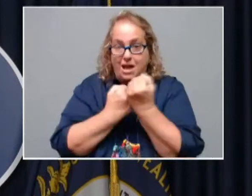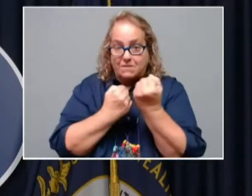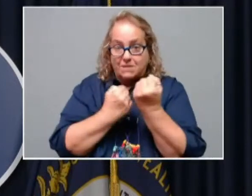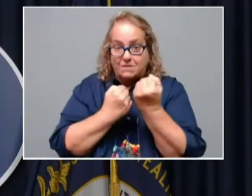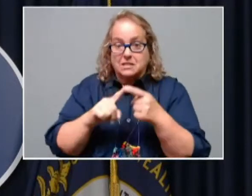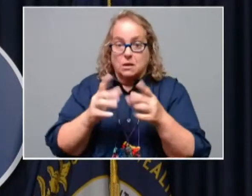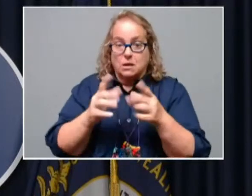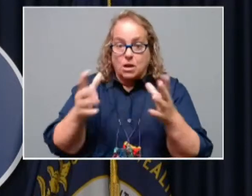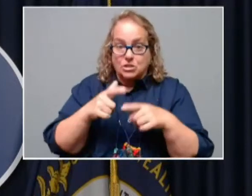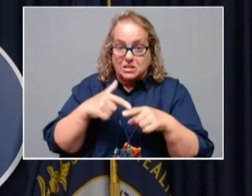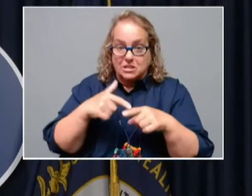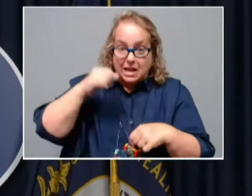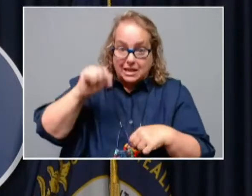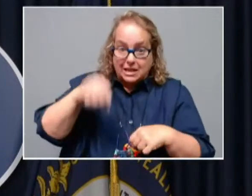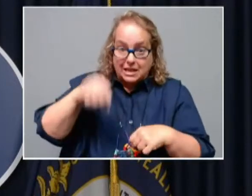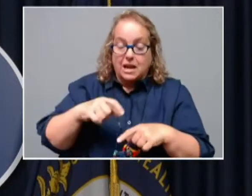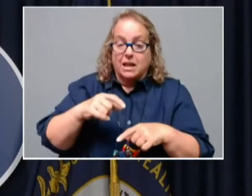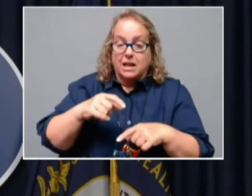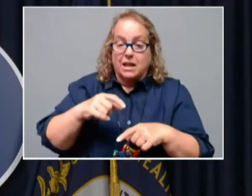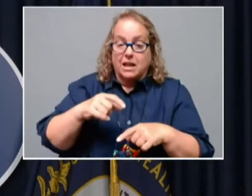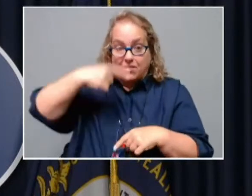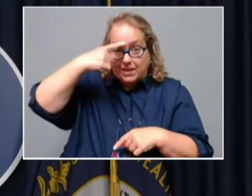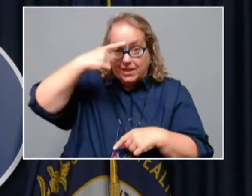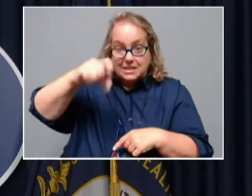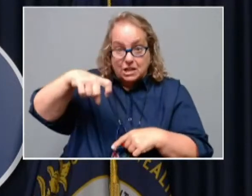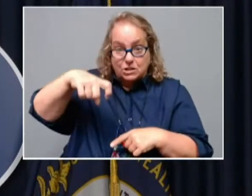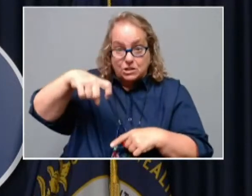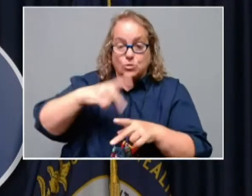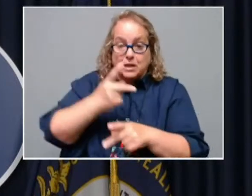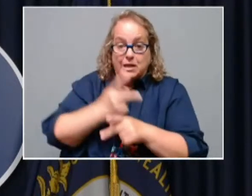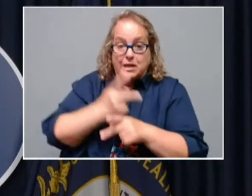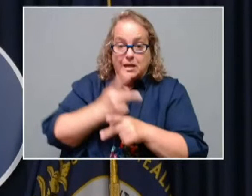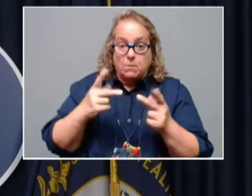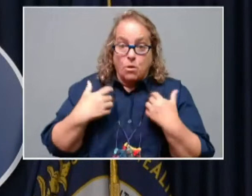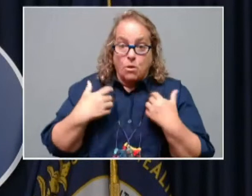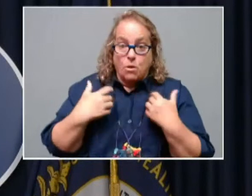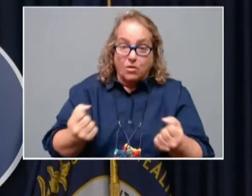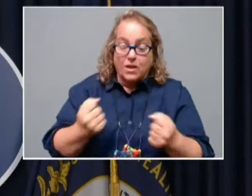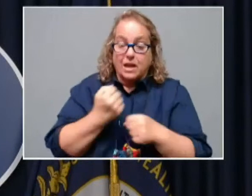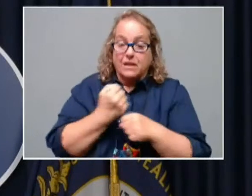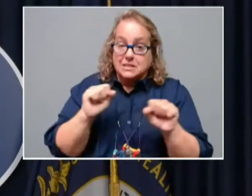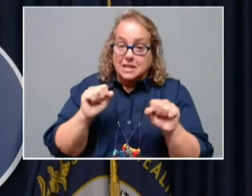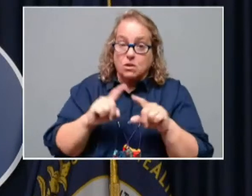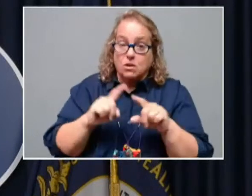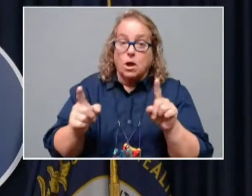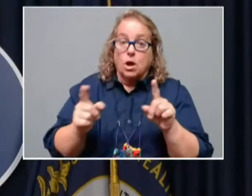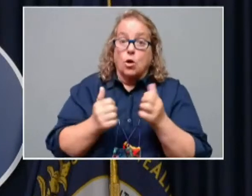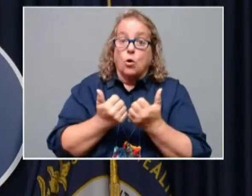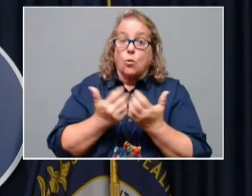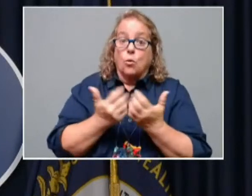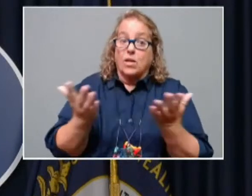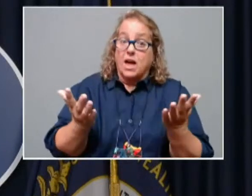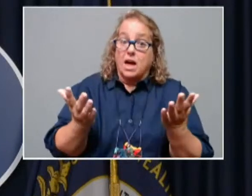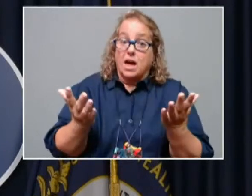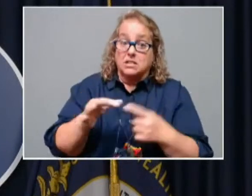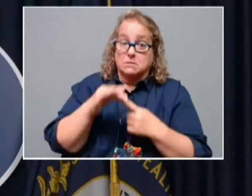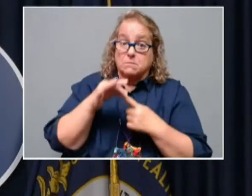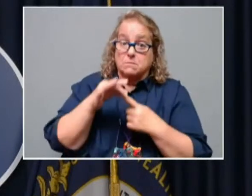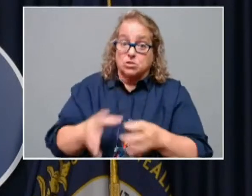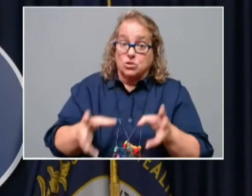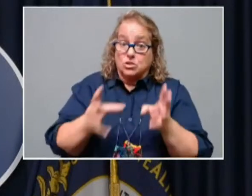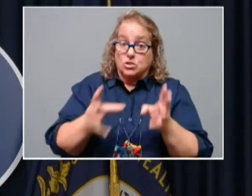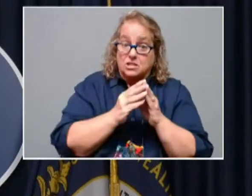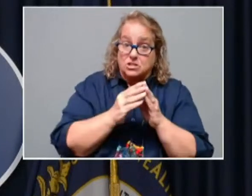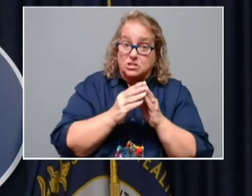that I think is necessary to keep people healthy and safe, but without a special session, at least from what I'm